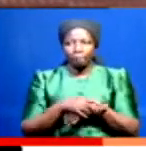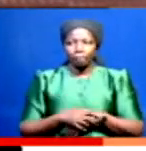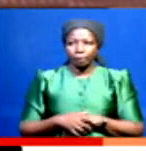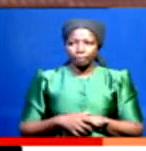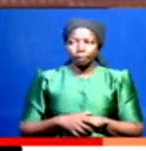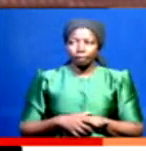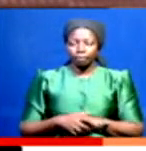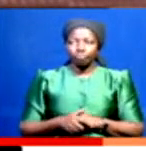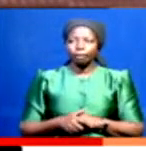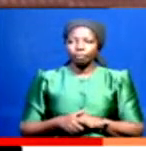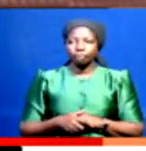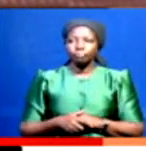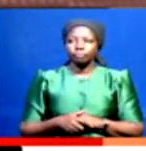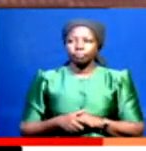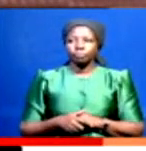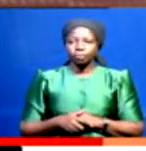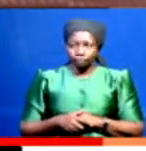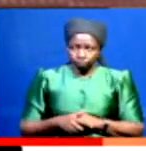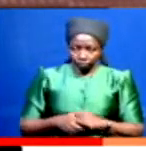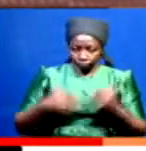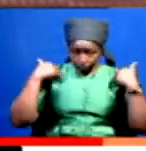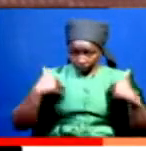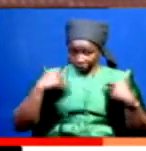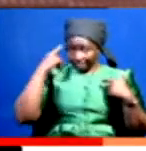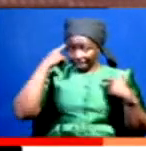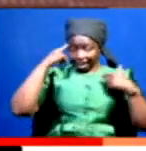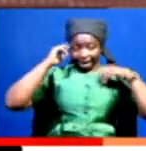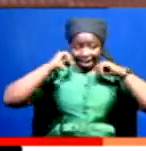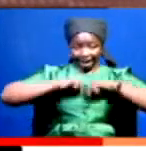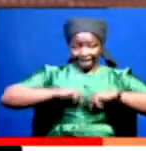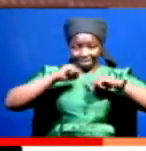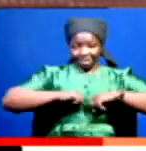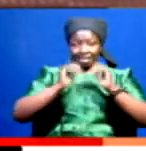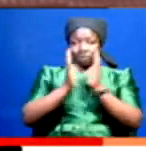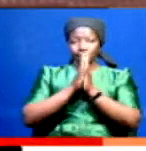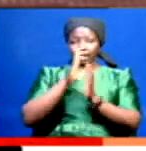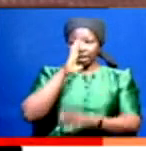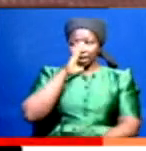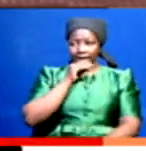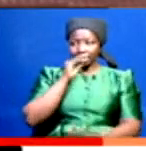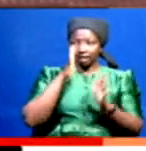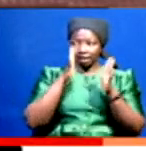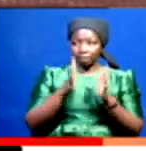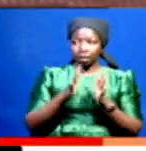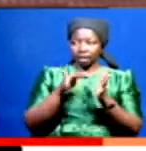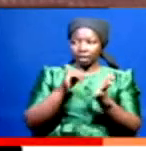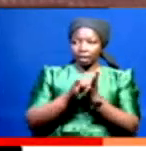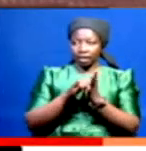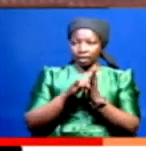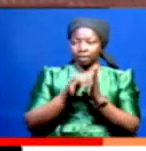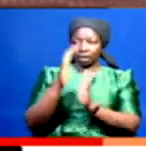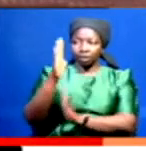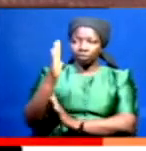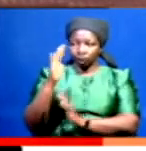legalist there. You know, and I think I agree with the speaker that the security agencies in